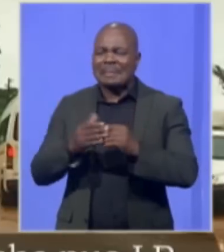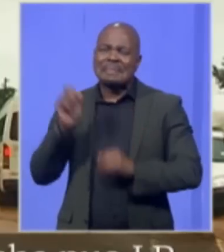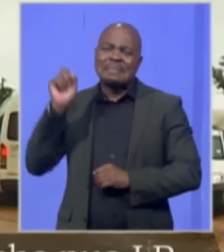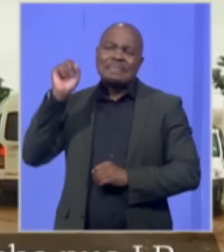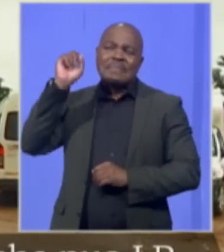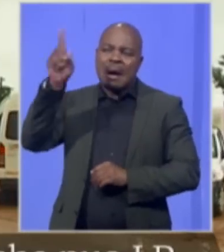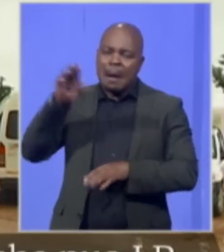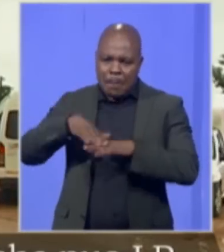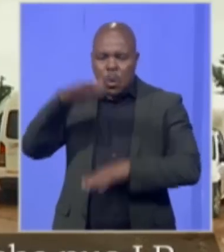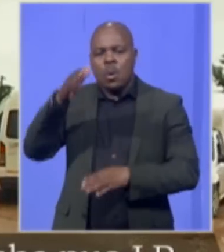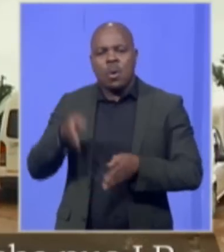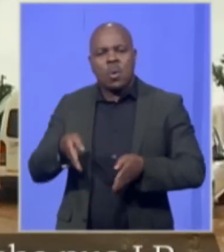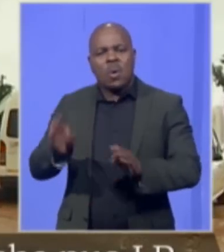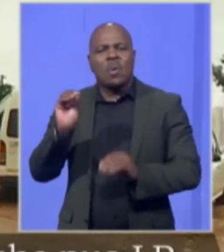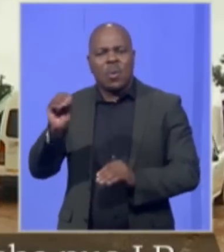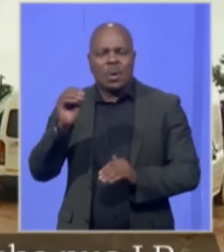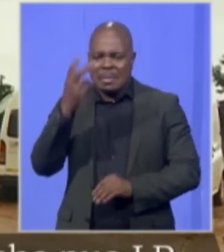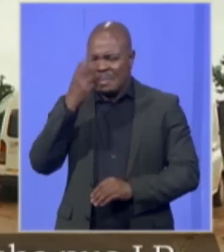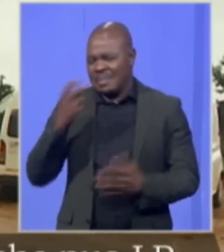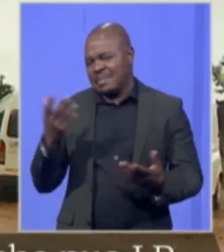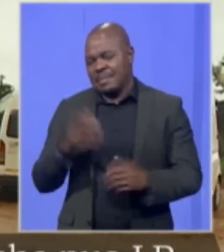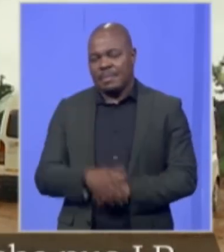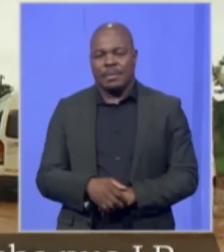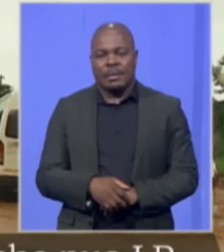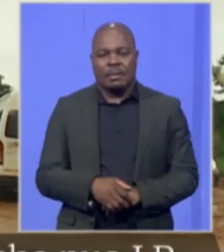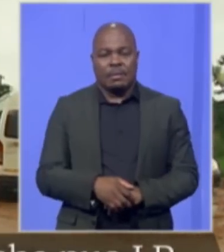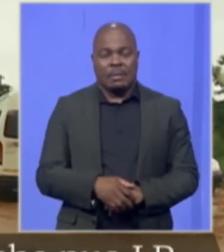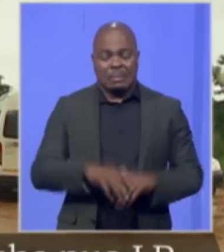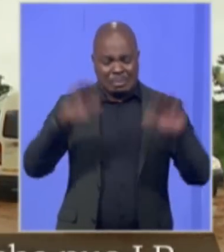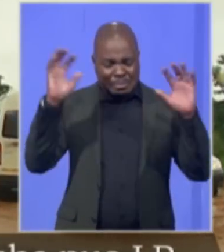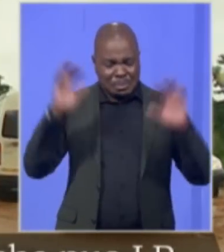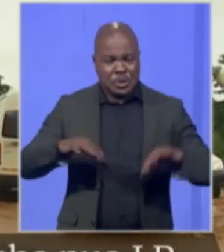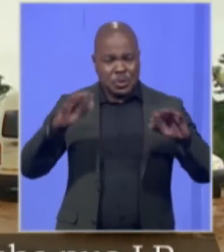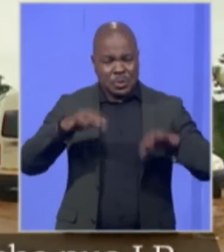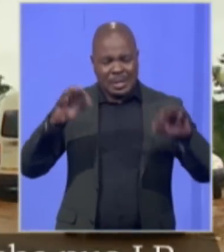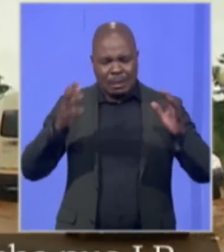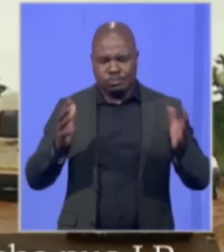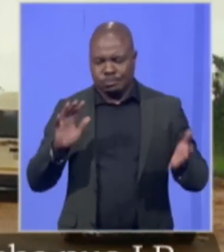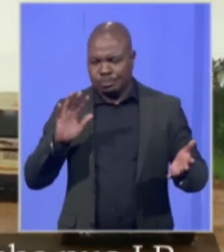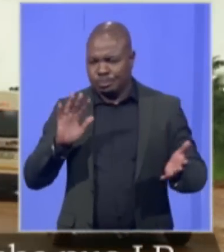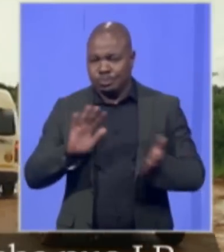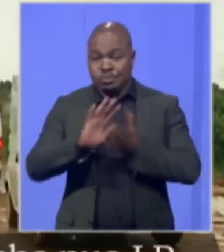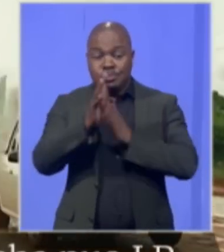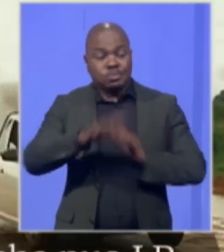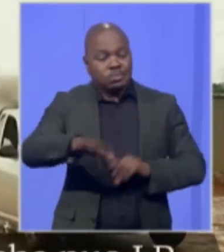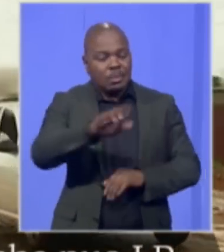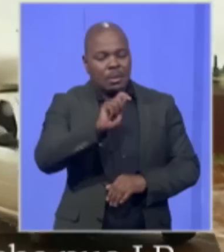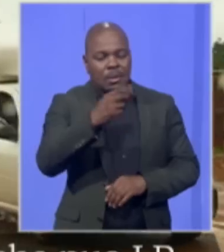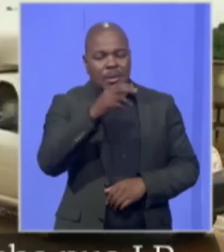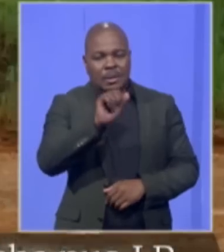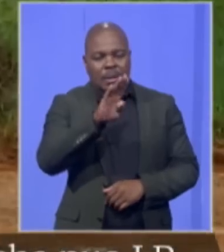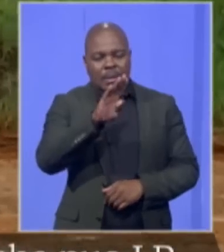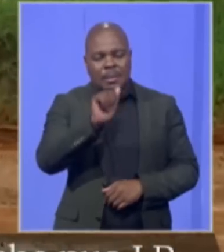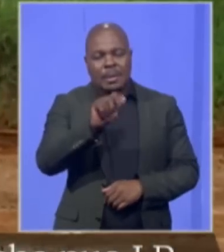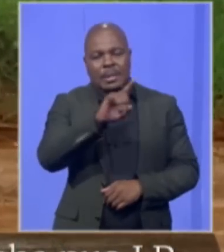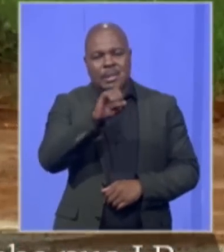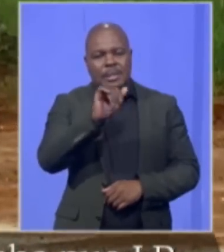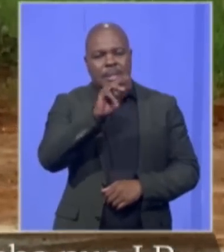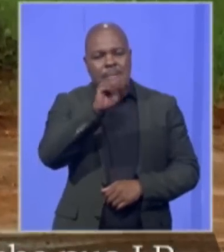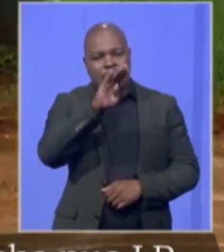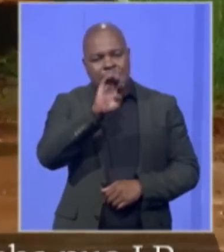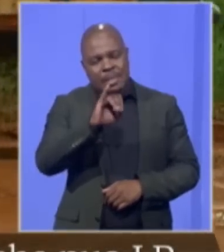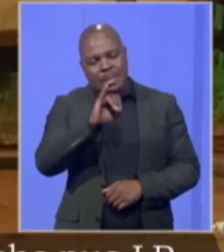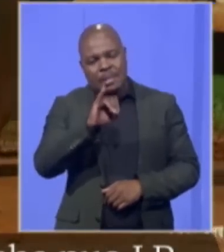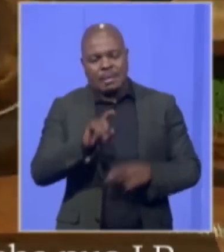skontiri. Merwalela e tlhodile ditshenyegelo mo ditseleng tsa kwa mafelong jaaka Thabazimbi le Lwamondo. Go